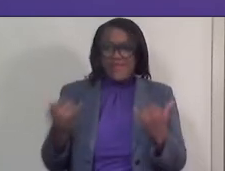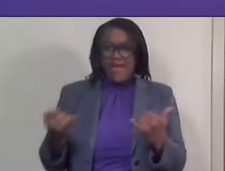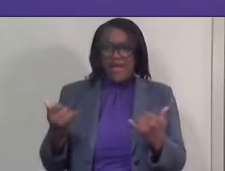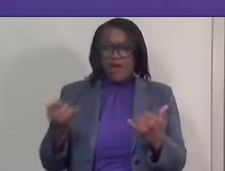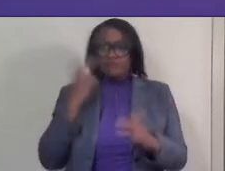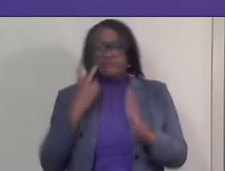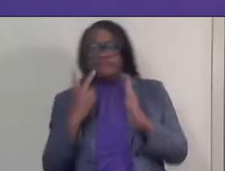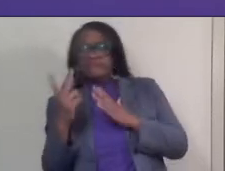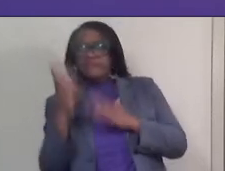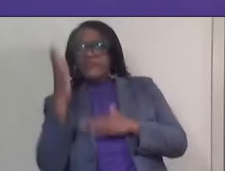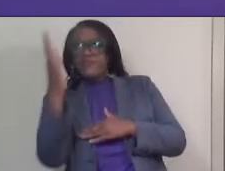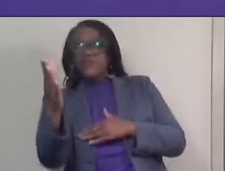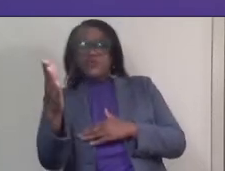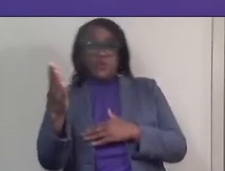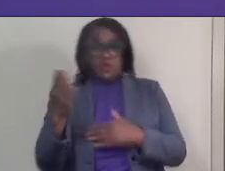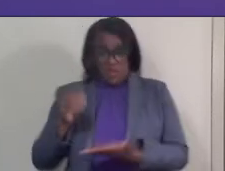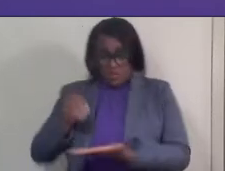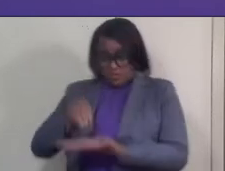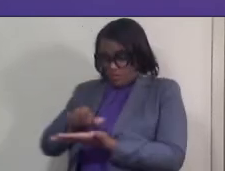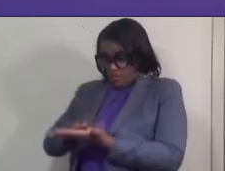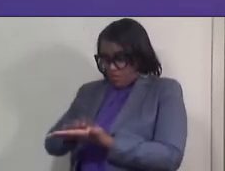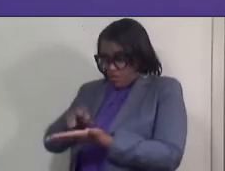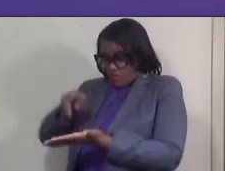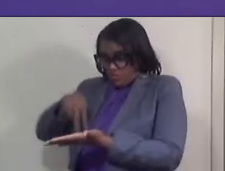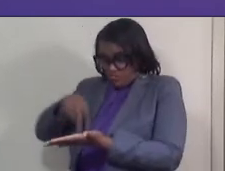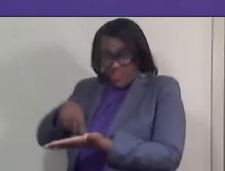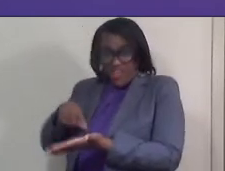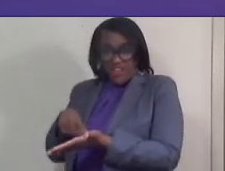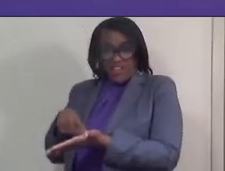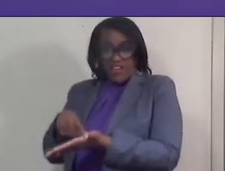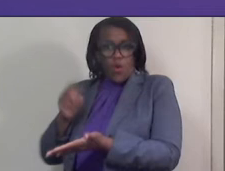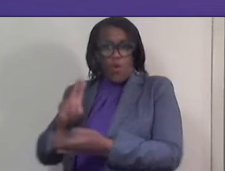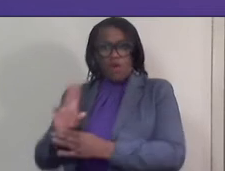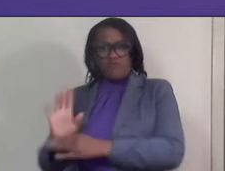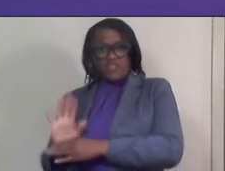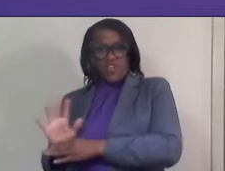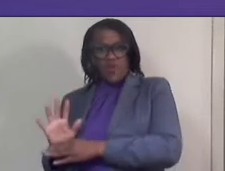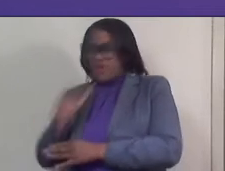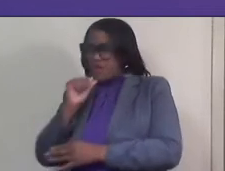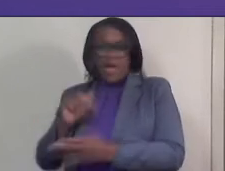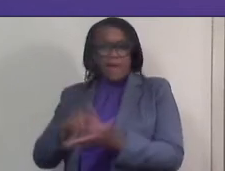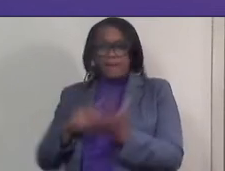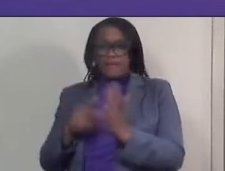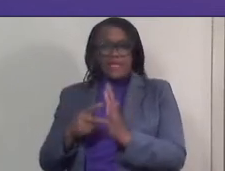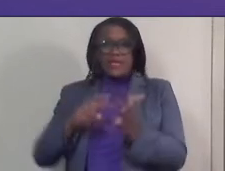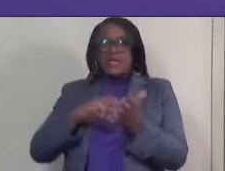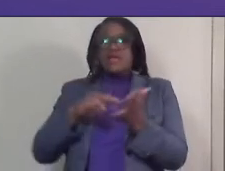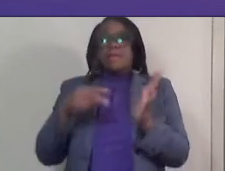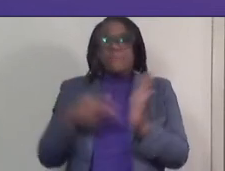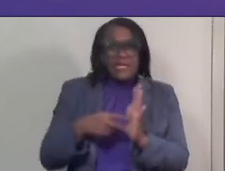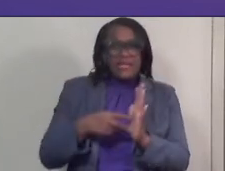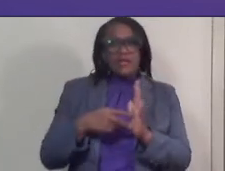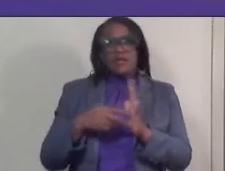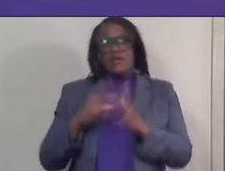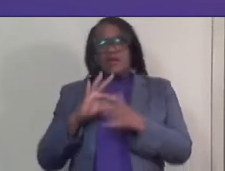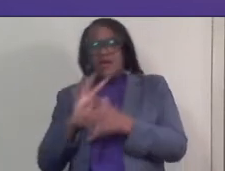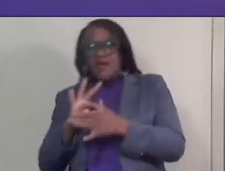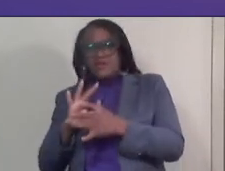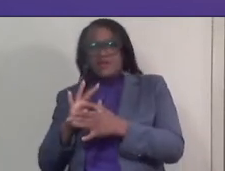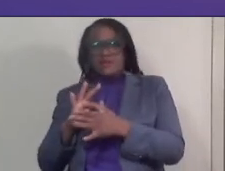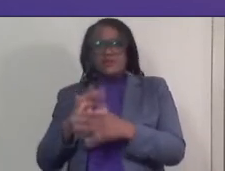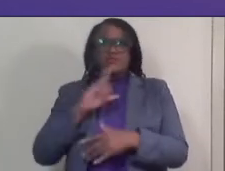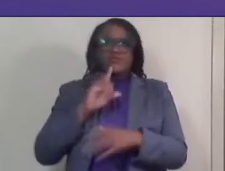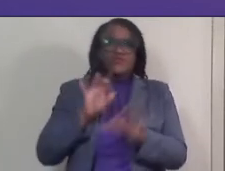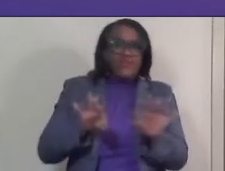because it's written down and recorded or on video doesn't mean that its meaning, its context, its relevancy